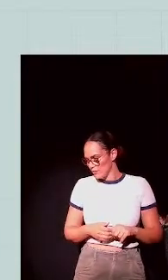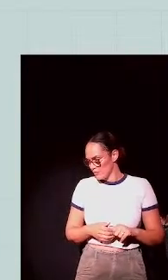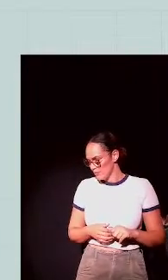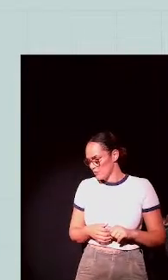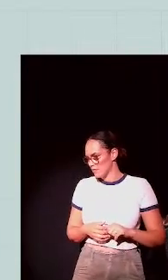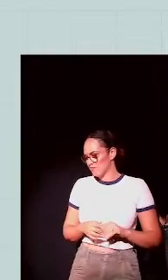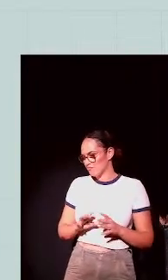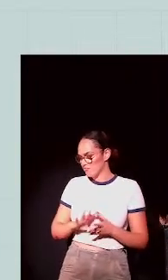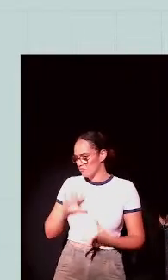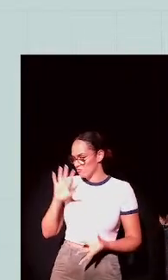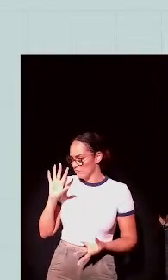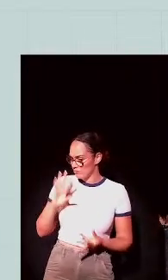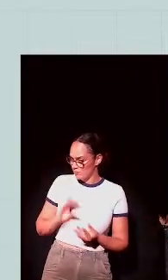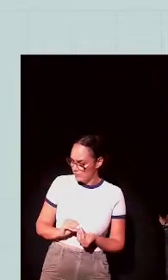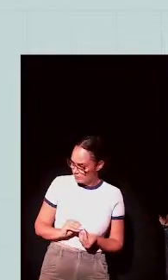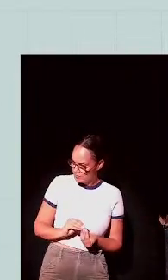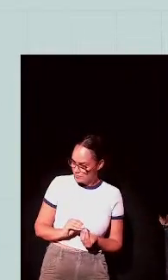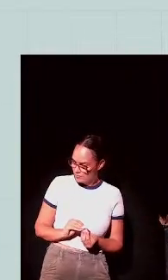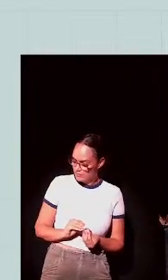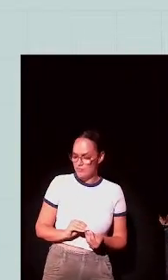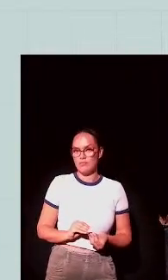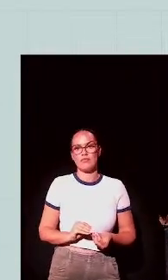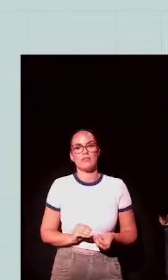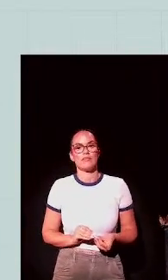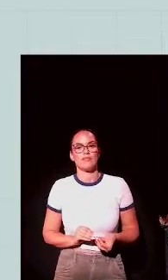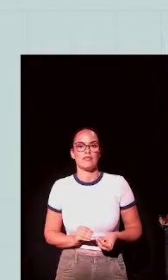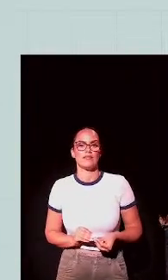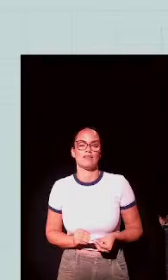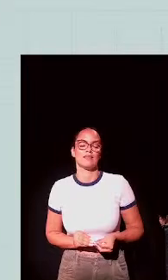closing statements, really.